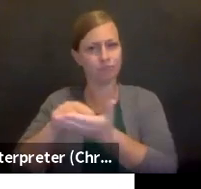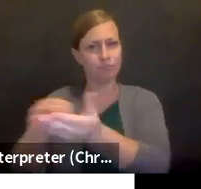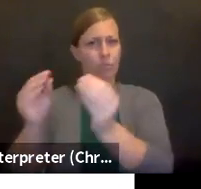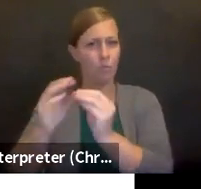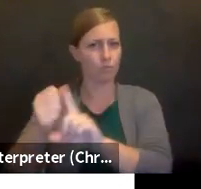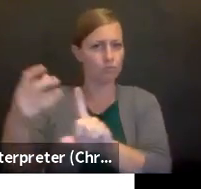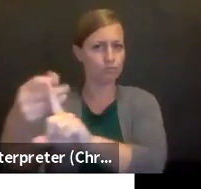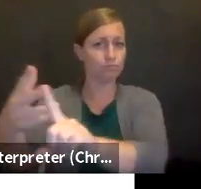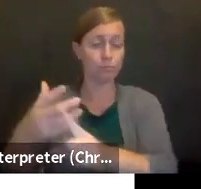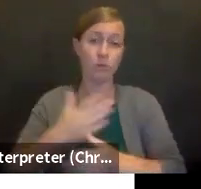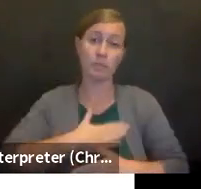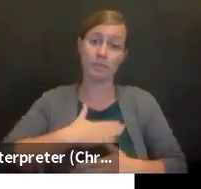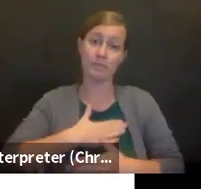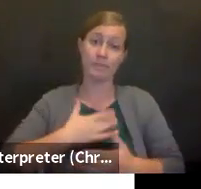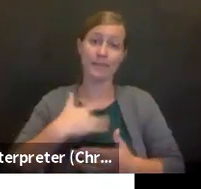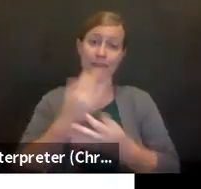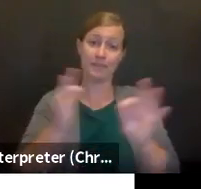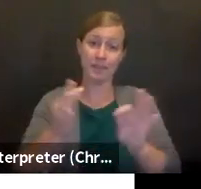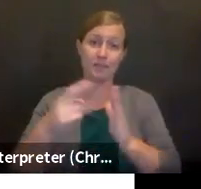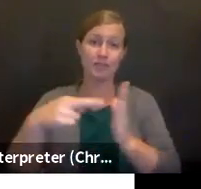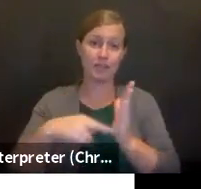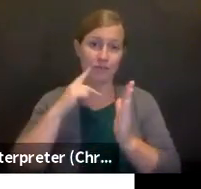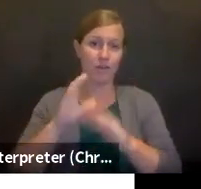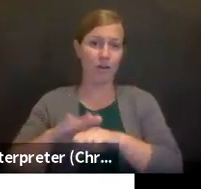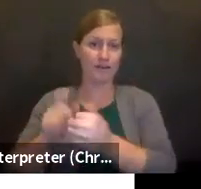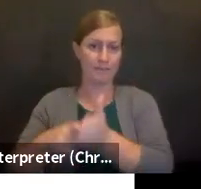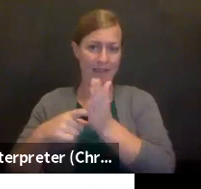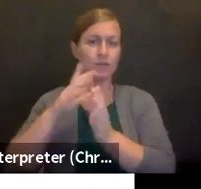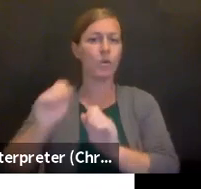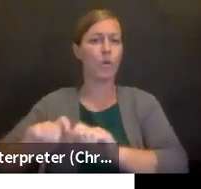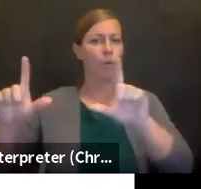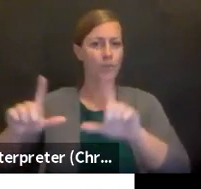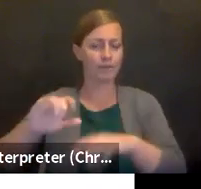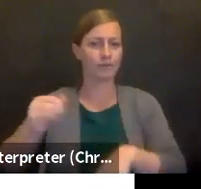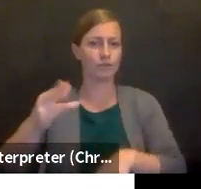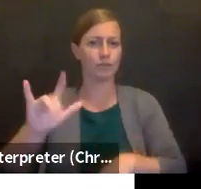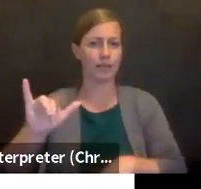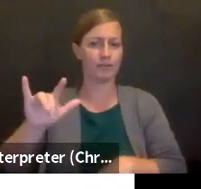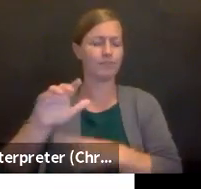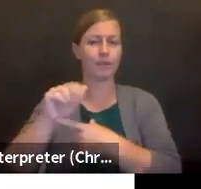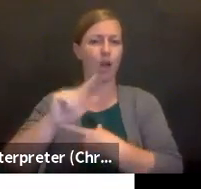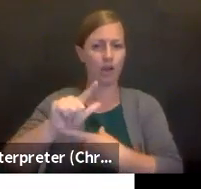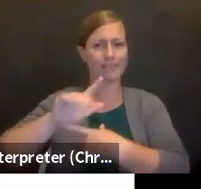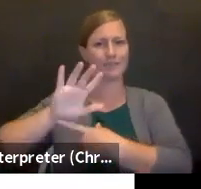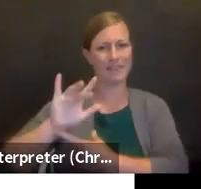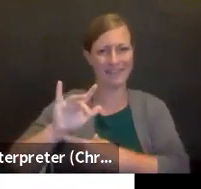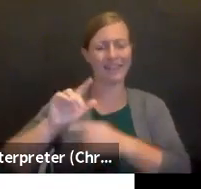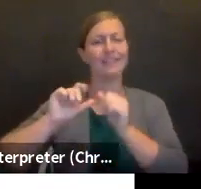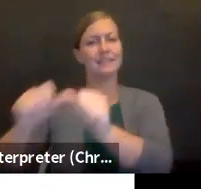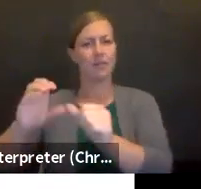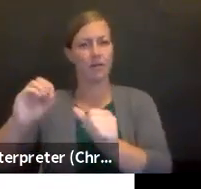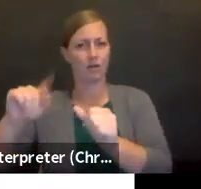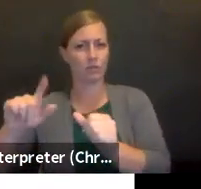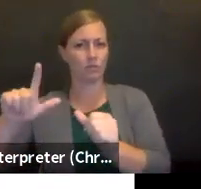on-demand, and they are going to be open live on the 25th, and you would have until October 28th to finish them.